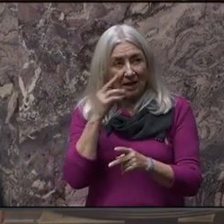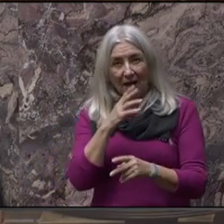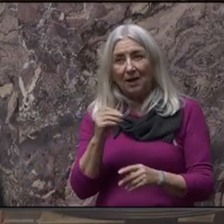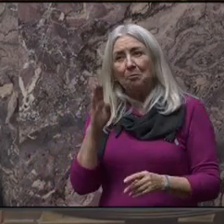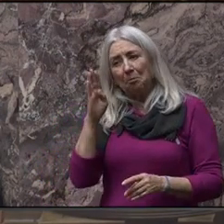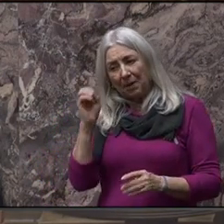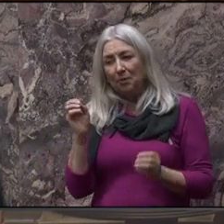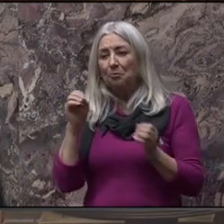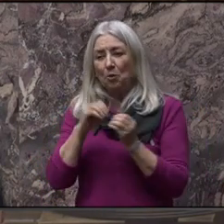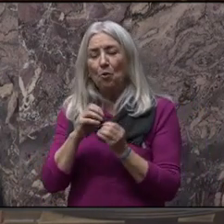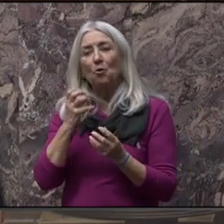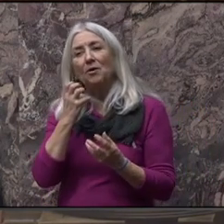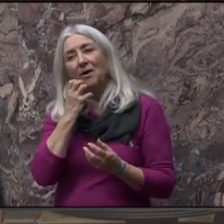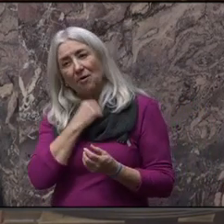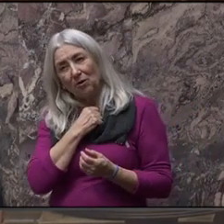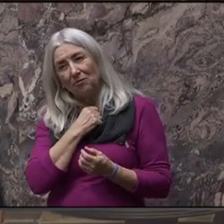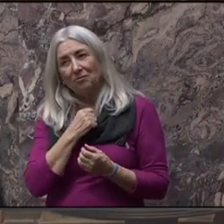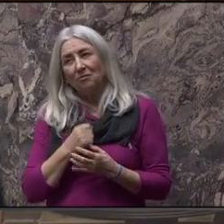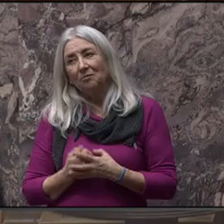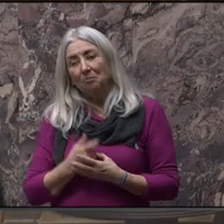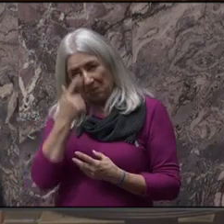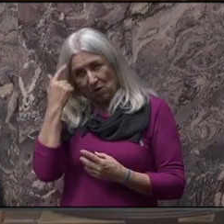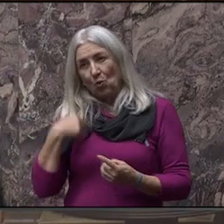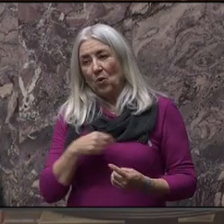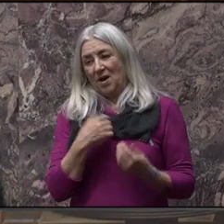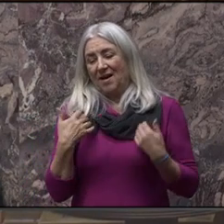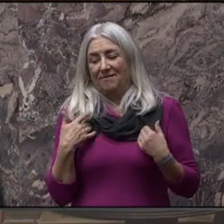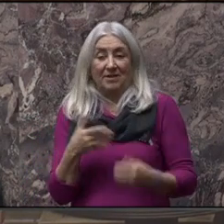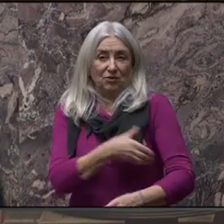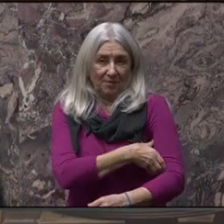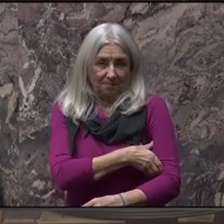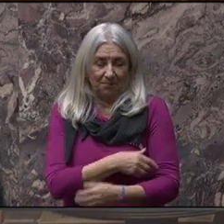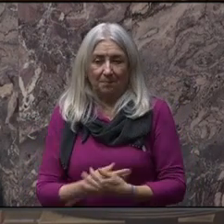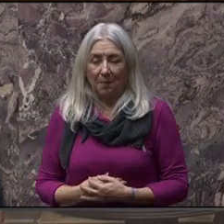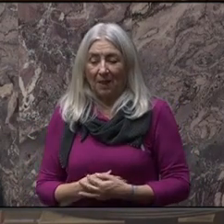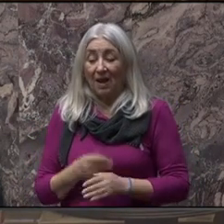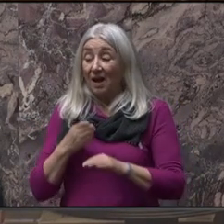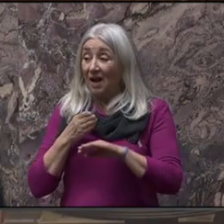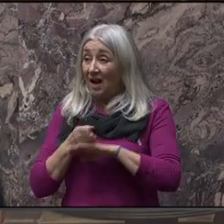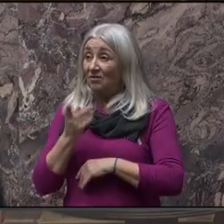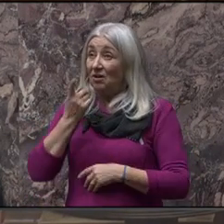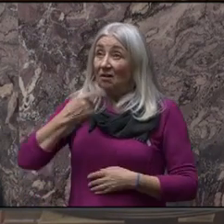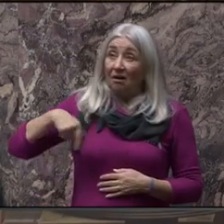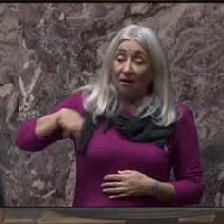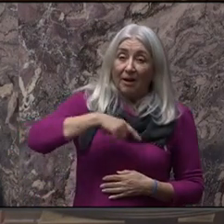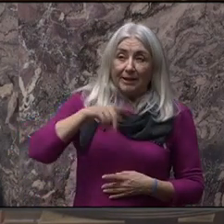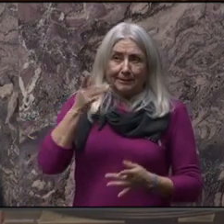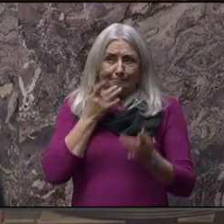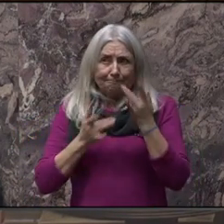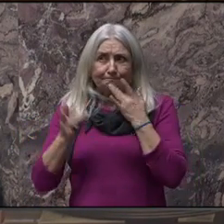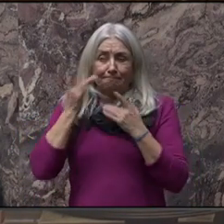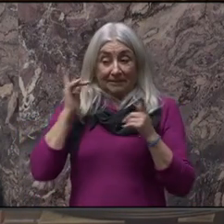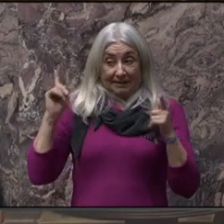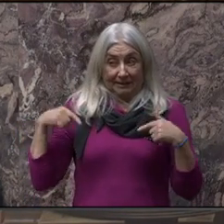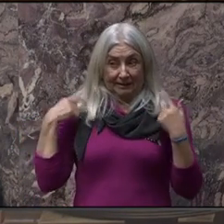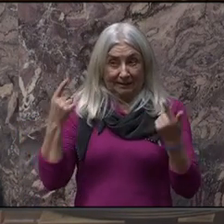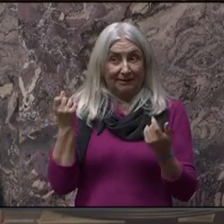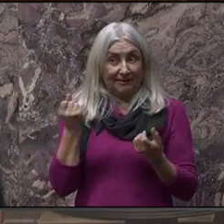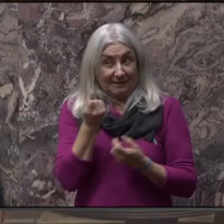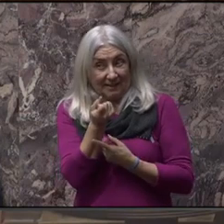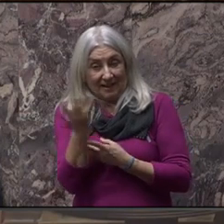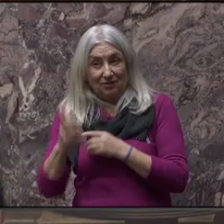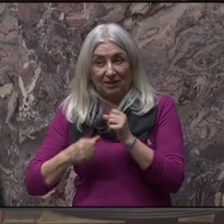and to be caring from strength. After years of sacrifice by all of us in British Columbia, through